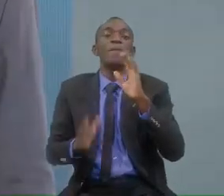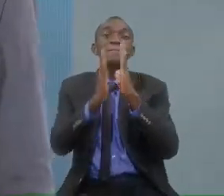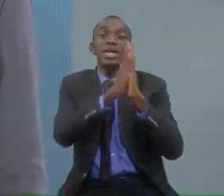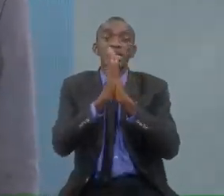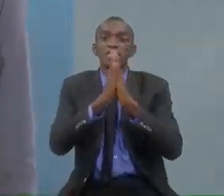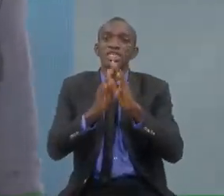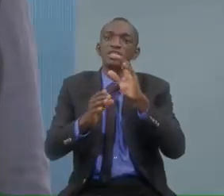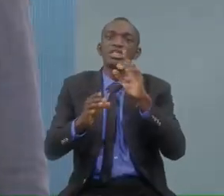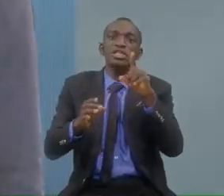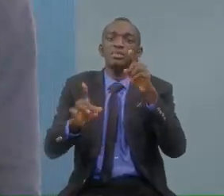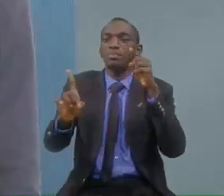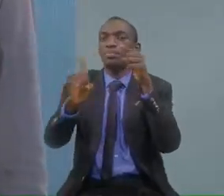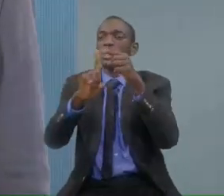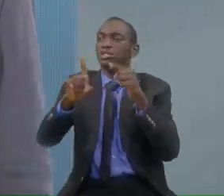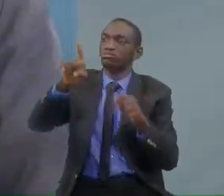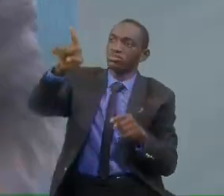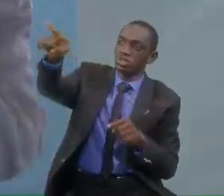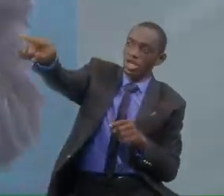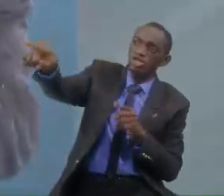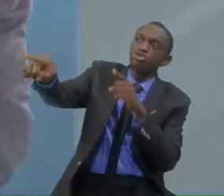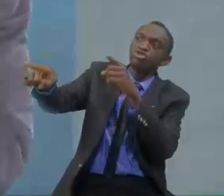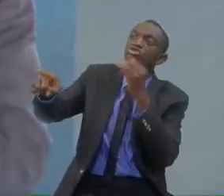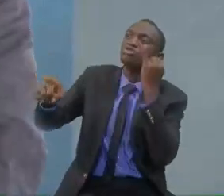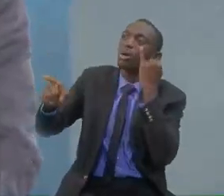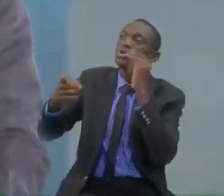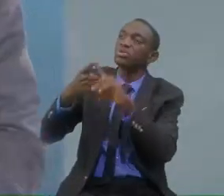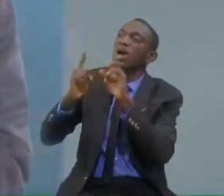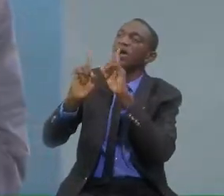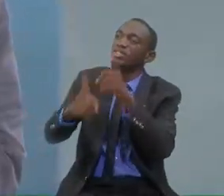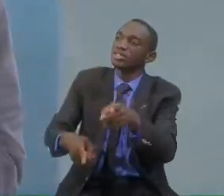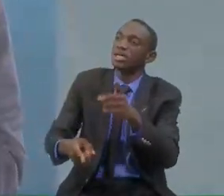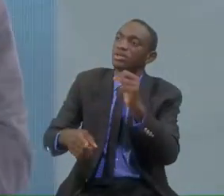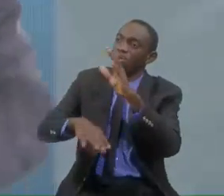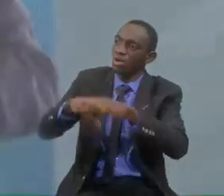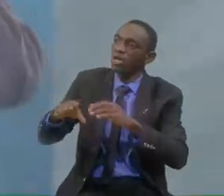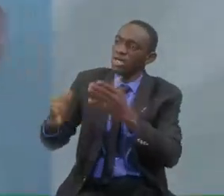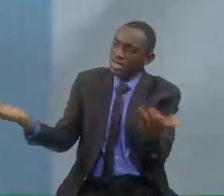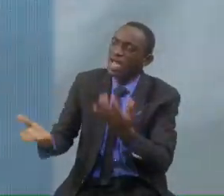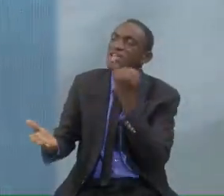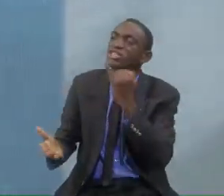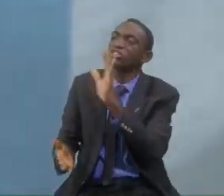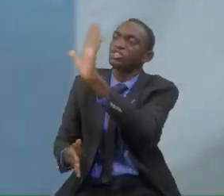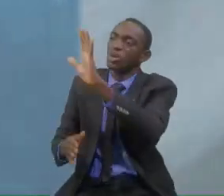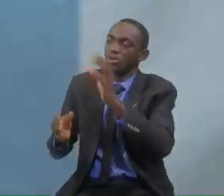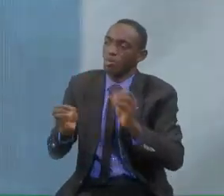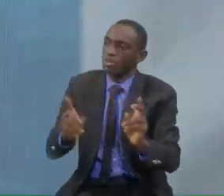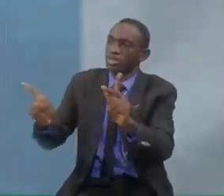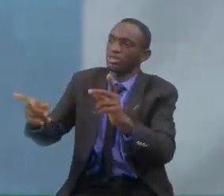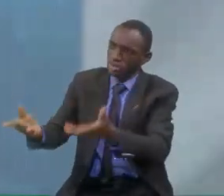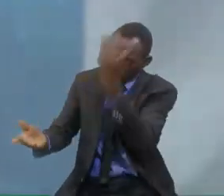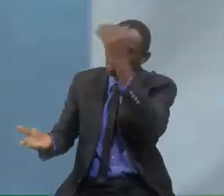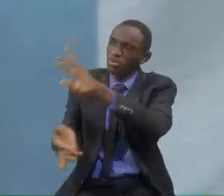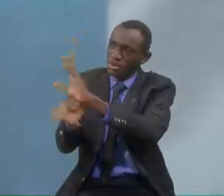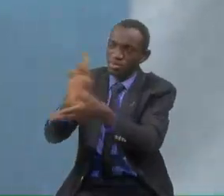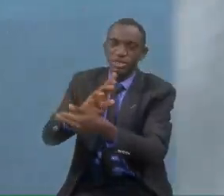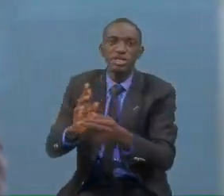there, you should have responded to the altar call. Here is your chance. Get up and repent. And then I pointed to another one.